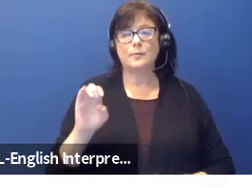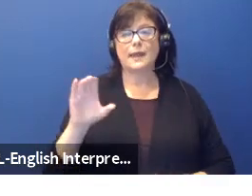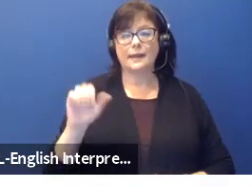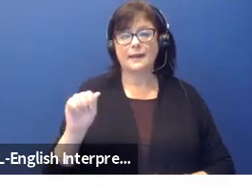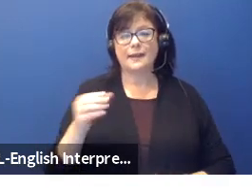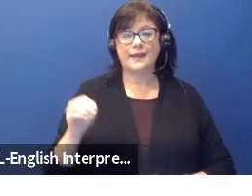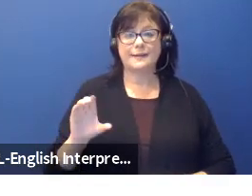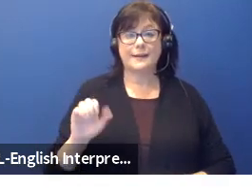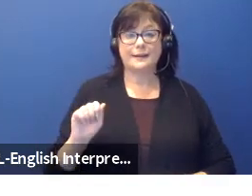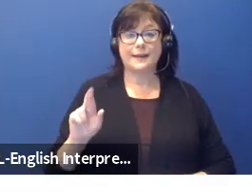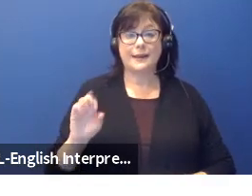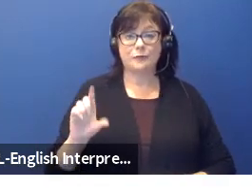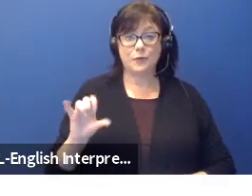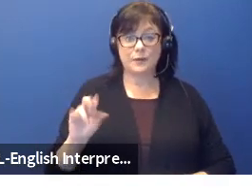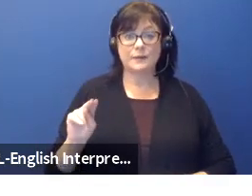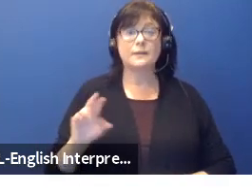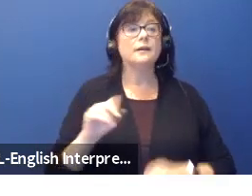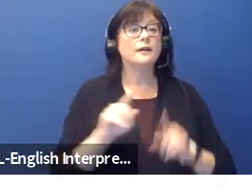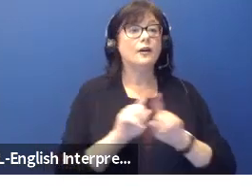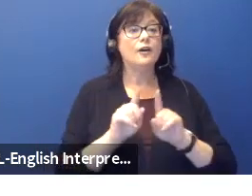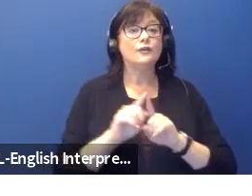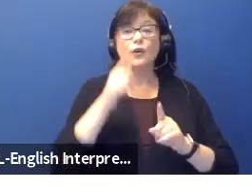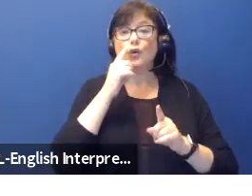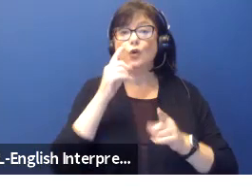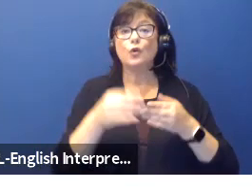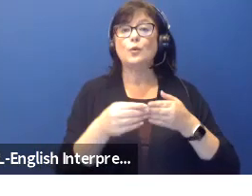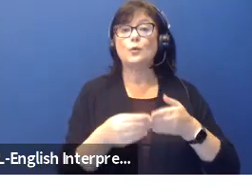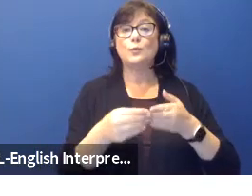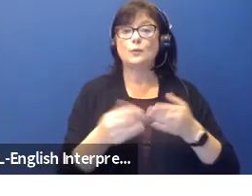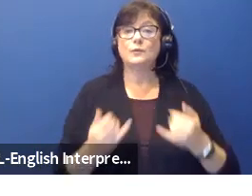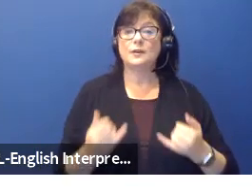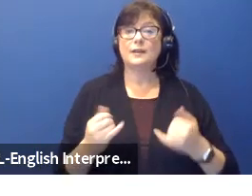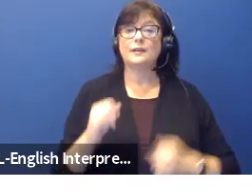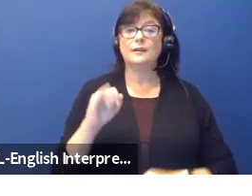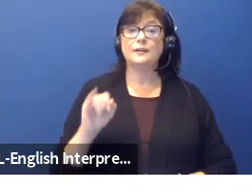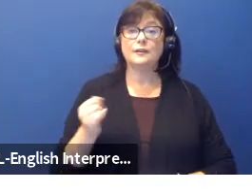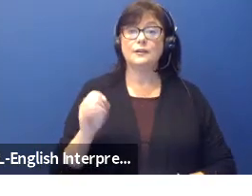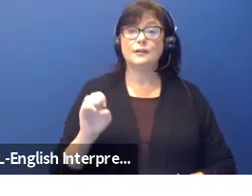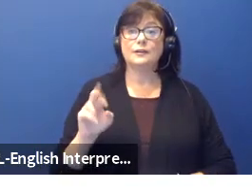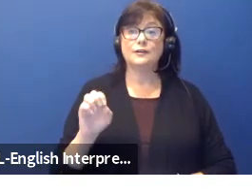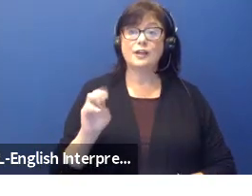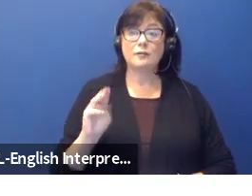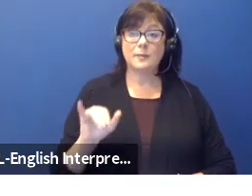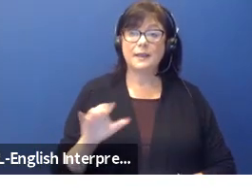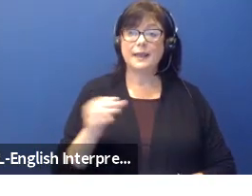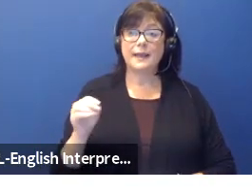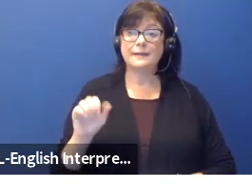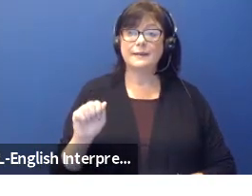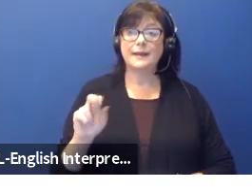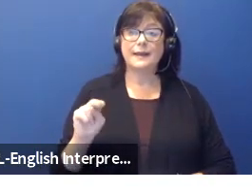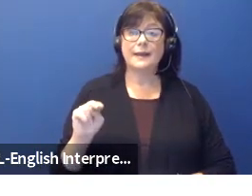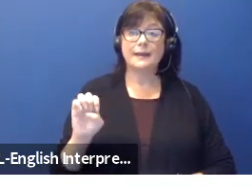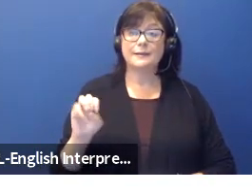advance, thanking our moderators, Jeremy and Anne-Marie, who will help keep an eye on the chat and help keep the